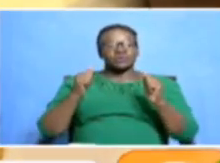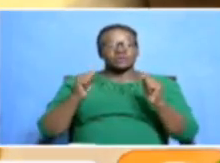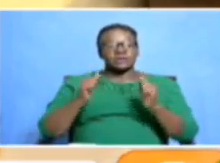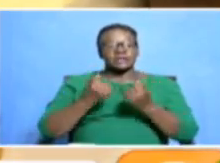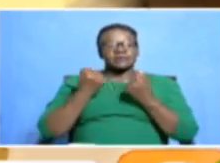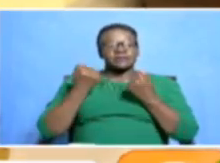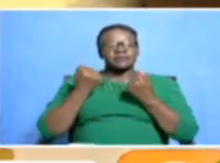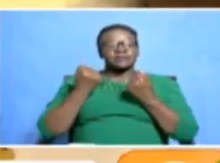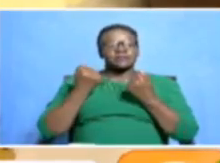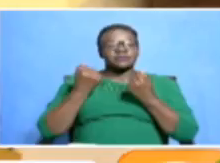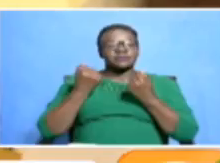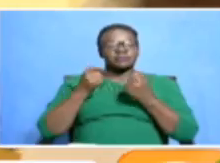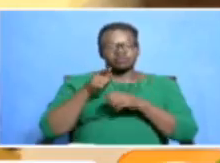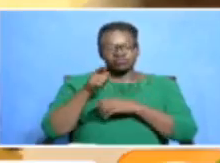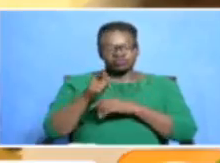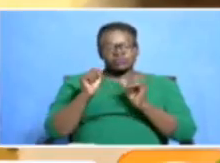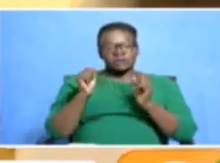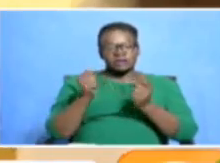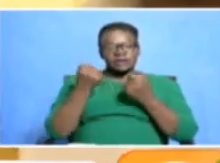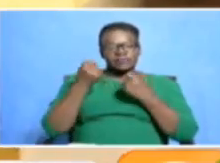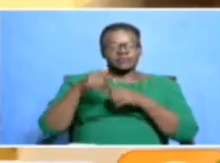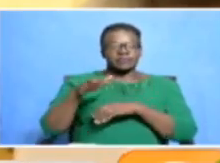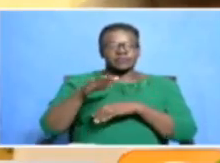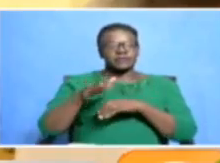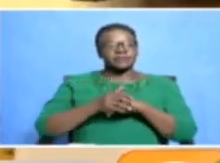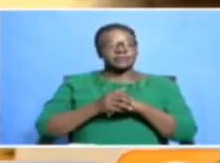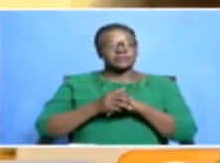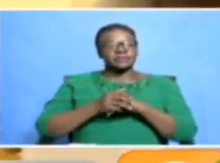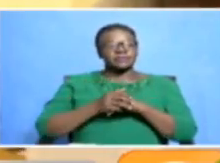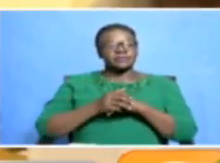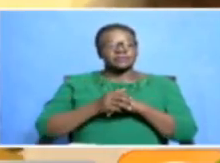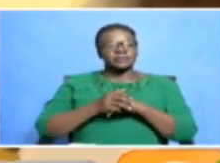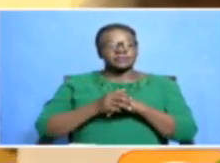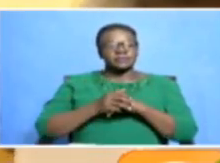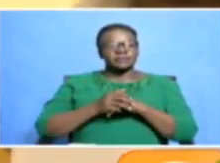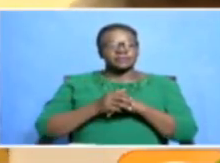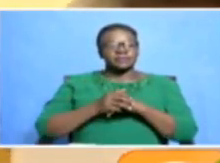Kimani Mbogwa, Citizen TV, Nairobi.